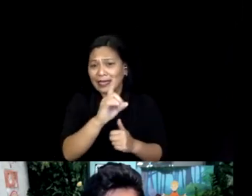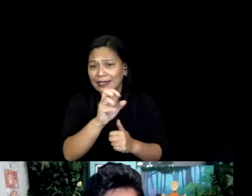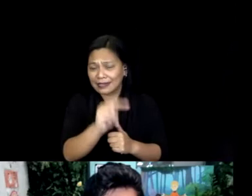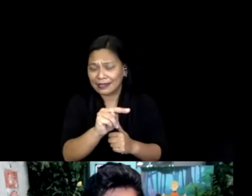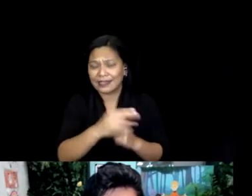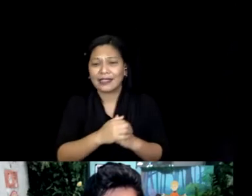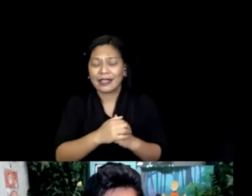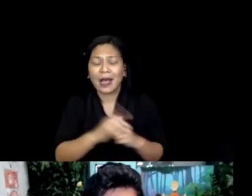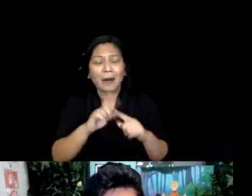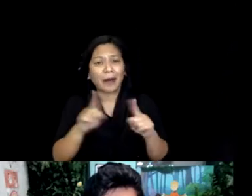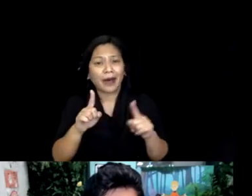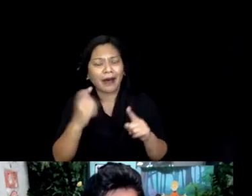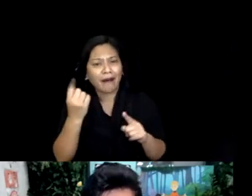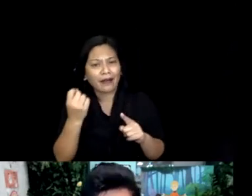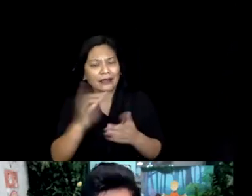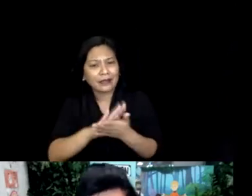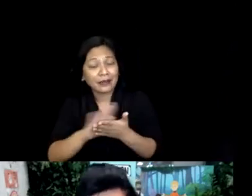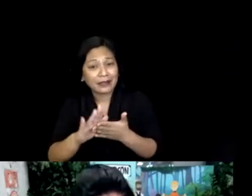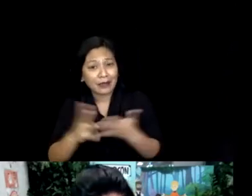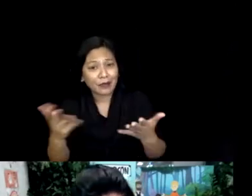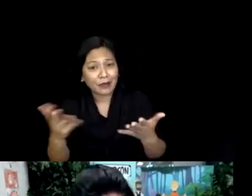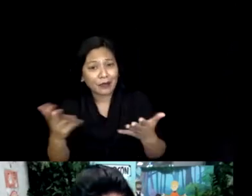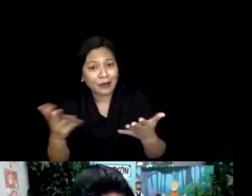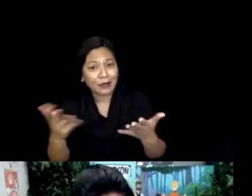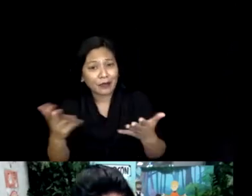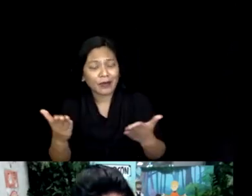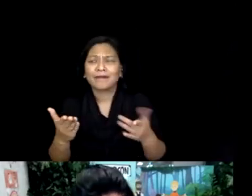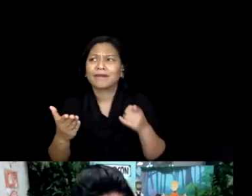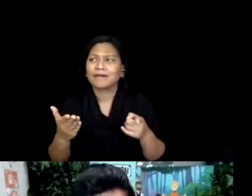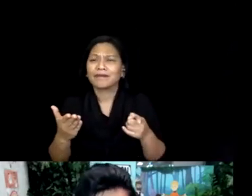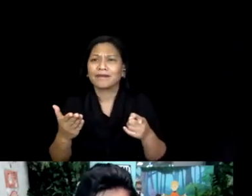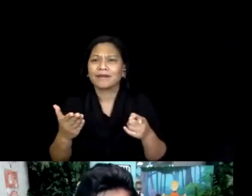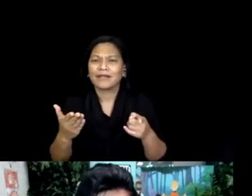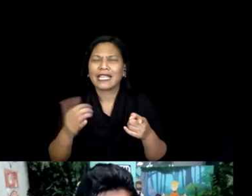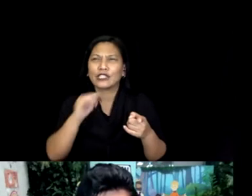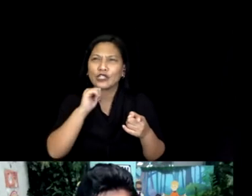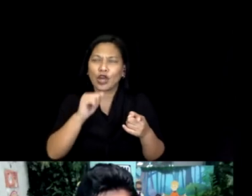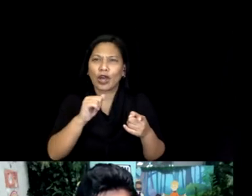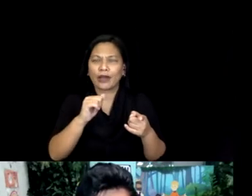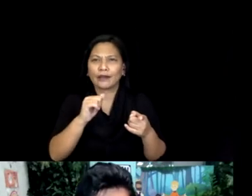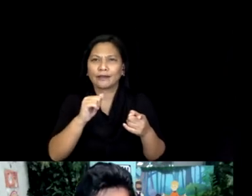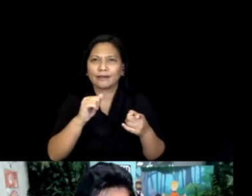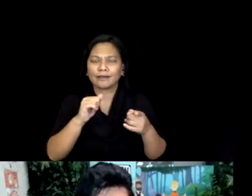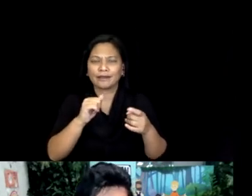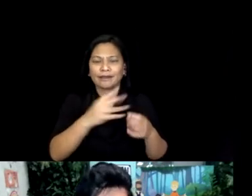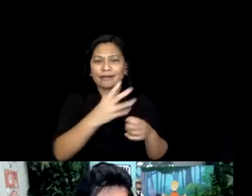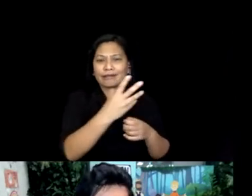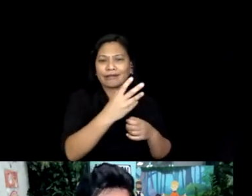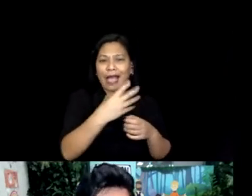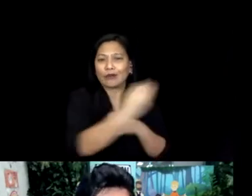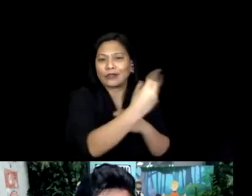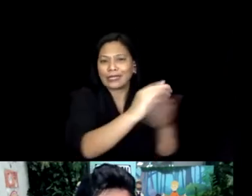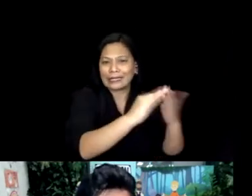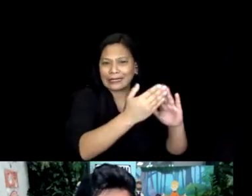nice about the show is that it's sort of like not in the suburban kind of open space as a lot of kids shows are.